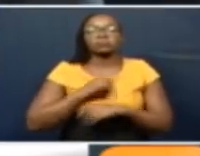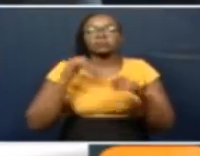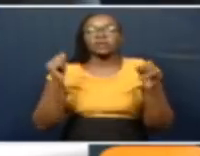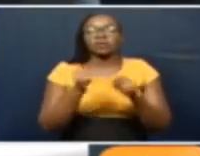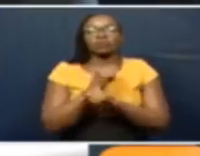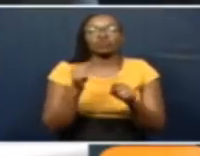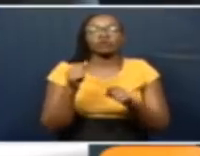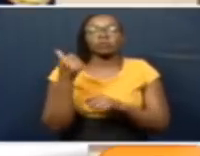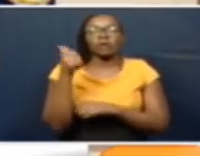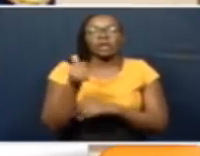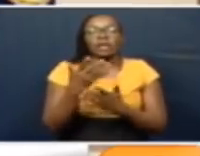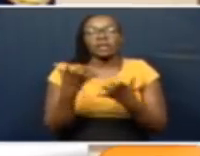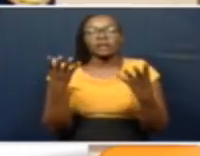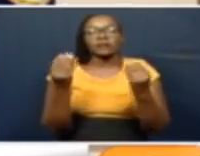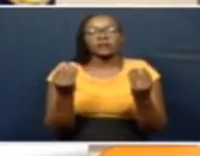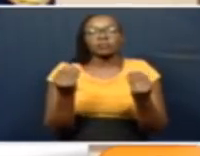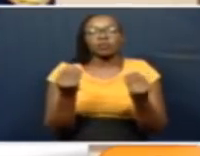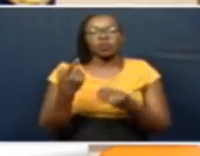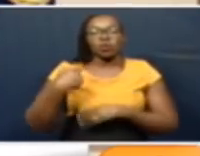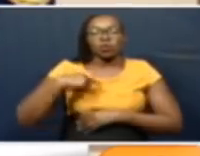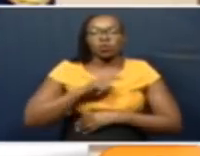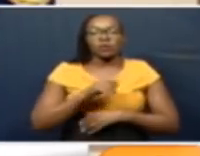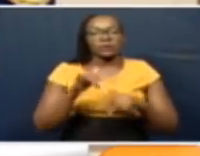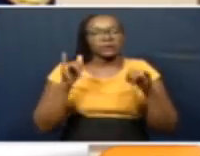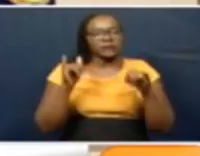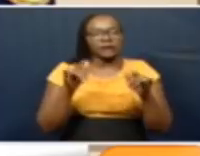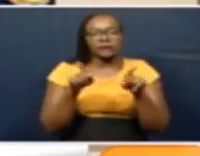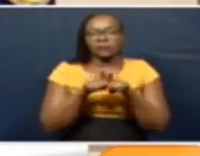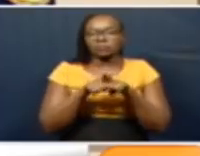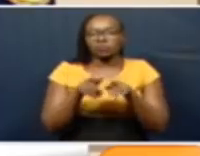walk in the park. It will remain just that,